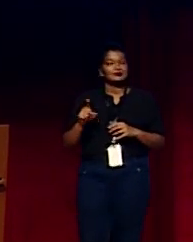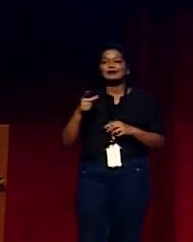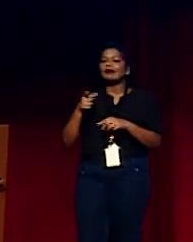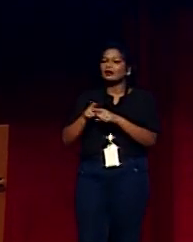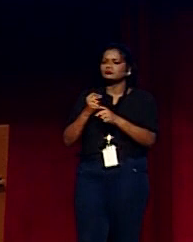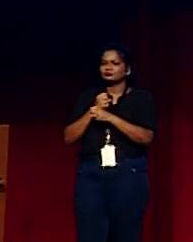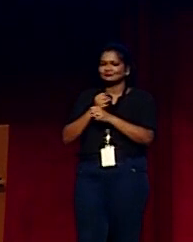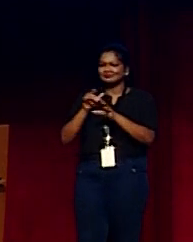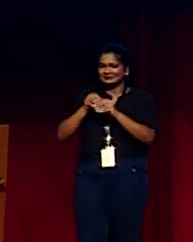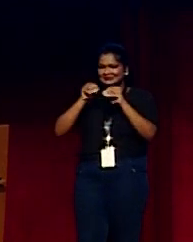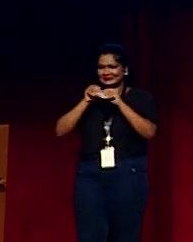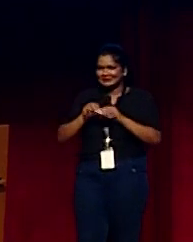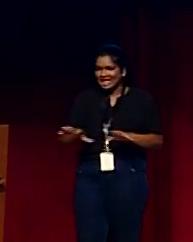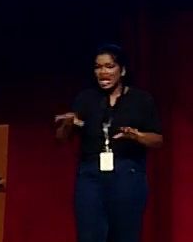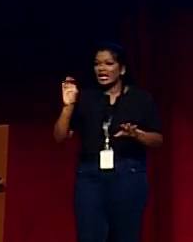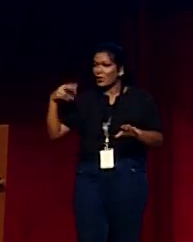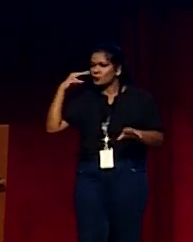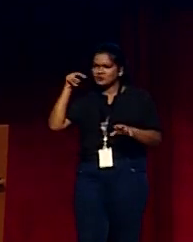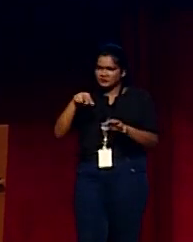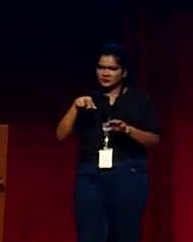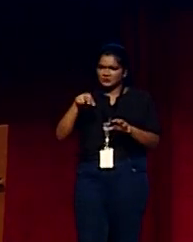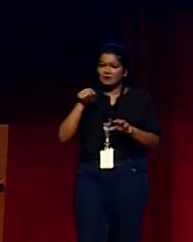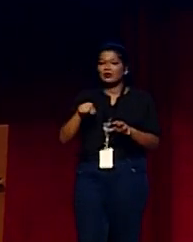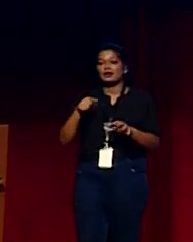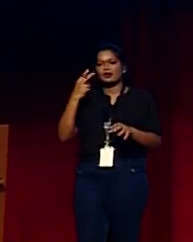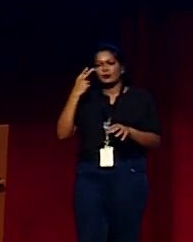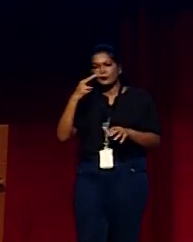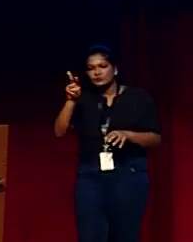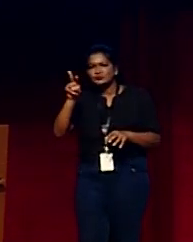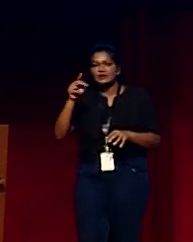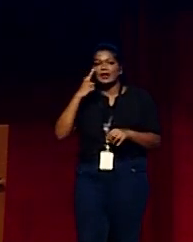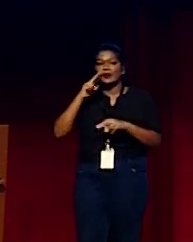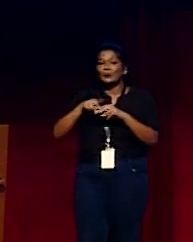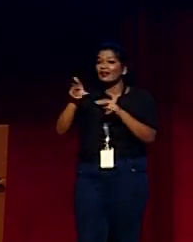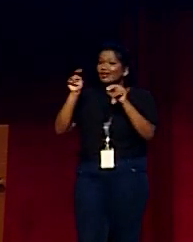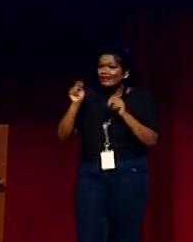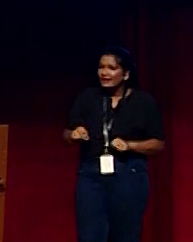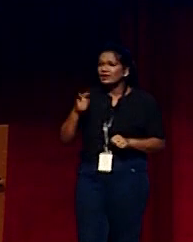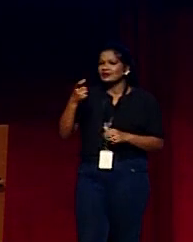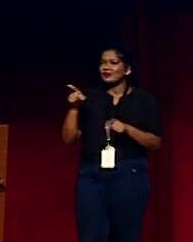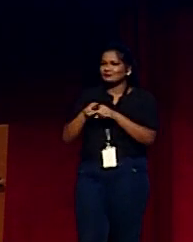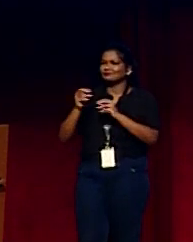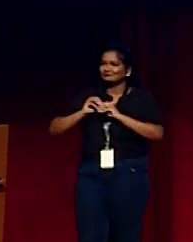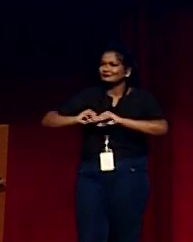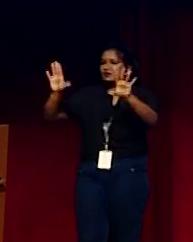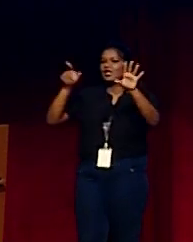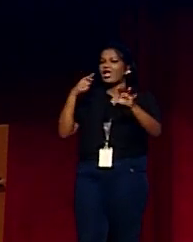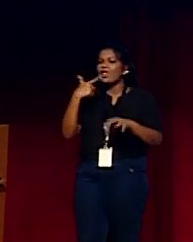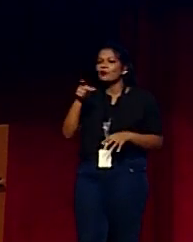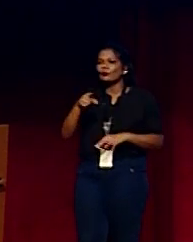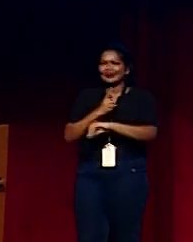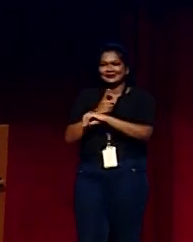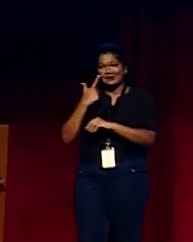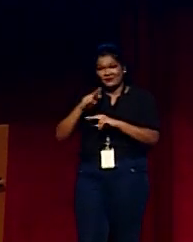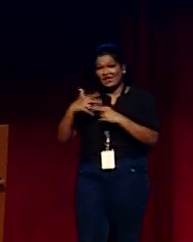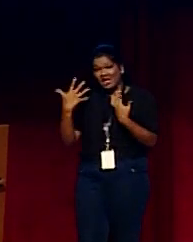generate it so it's visible. So visually, it is what you expect, what you can publish, what you can give your students that are fully